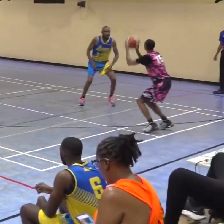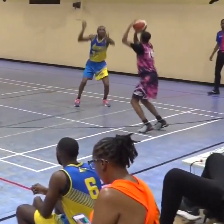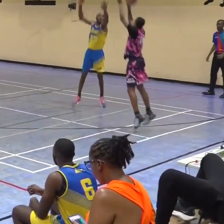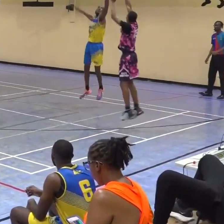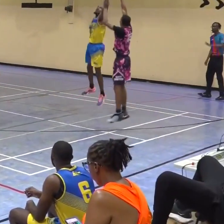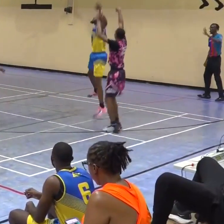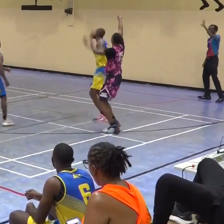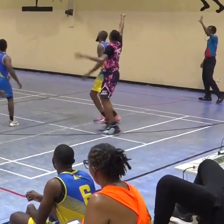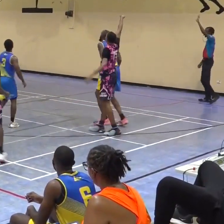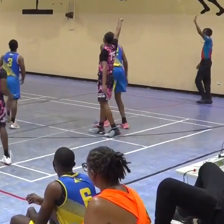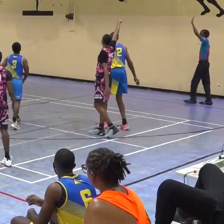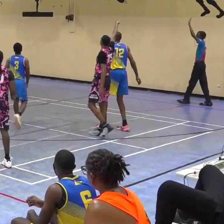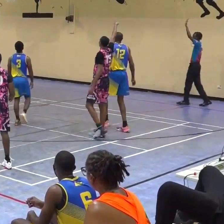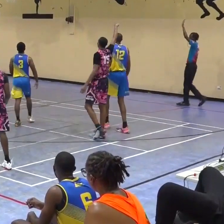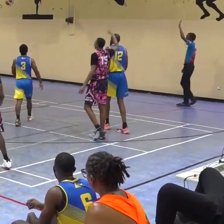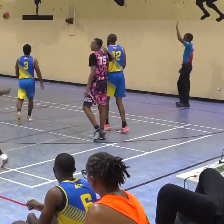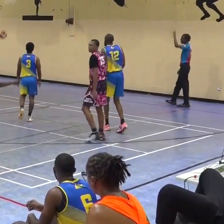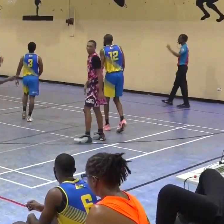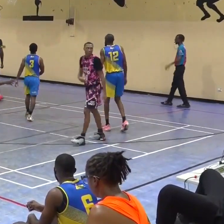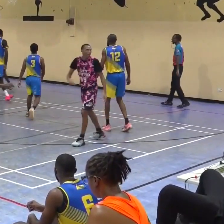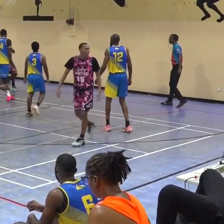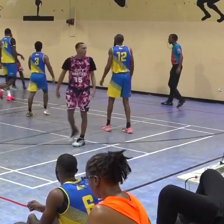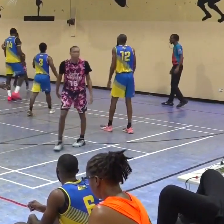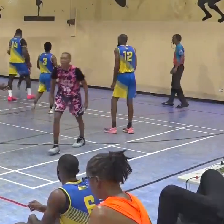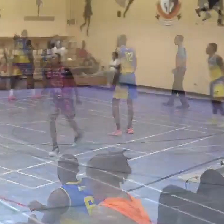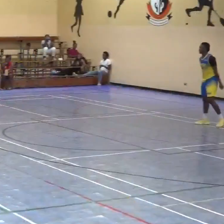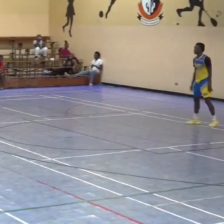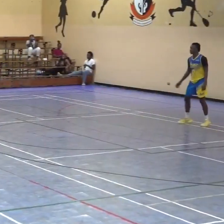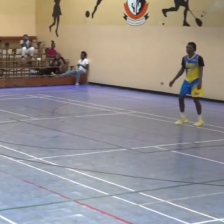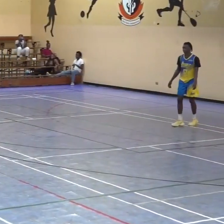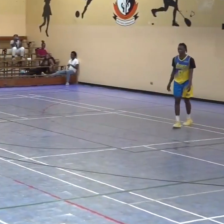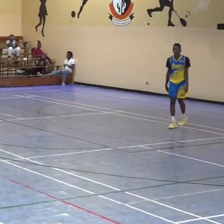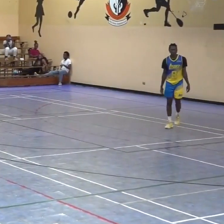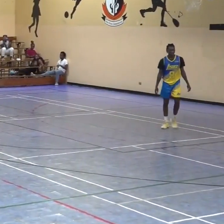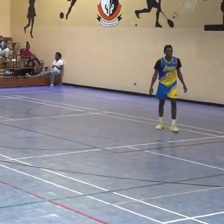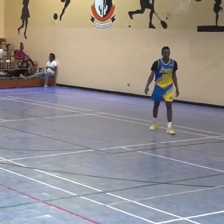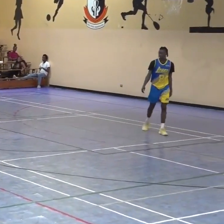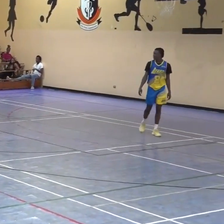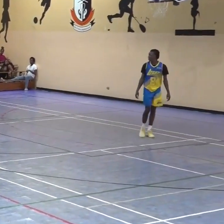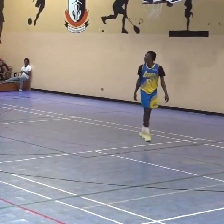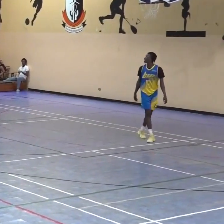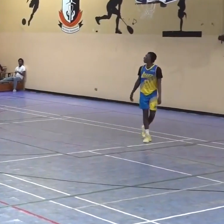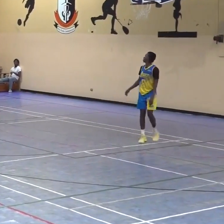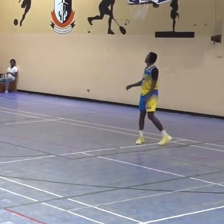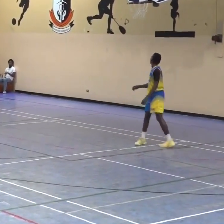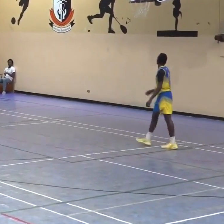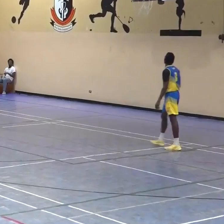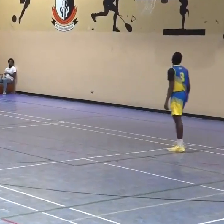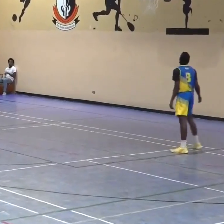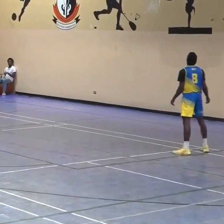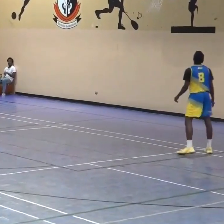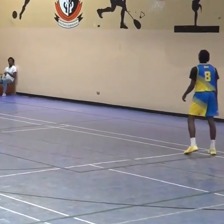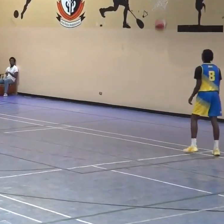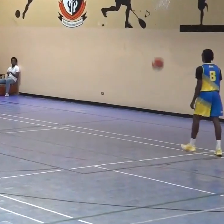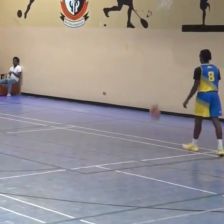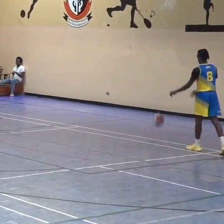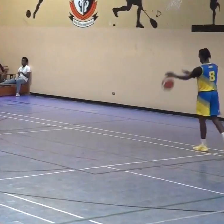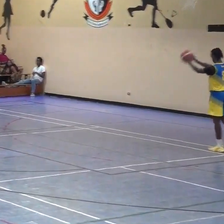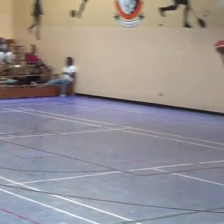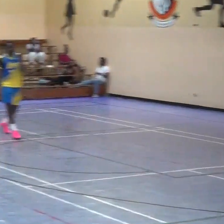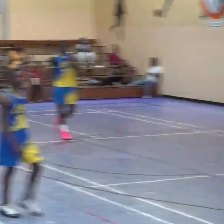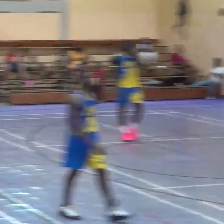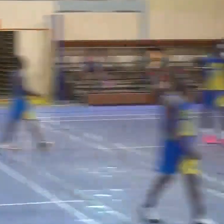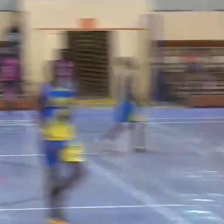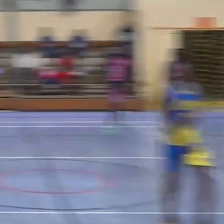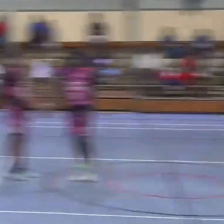Gerard Allen just inside the arc for a nice jumper, as at the buzzer, after leading the third 77-44, Celtics won game 1 of